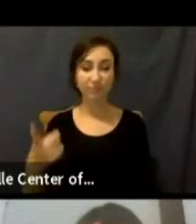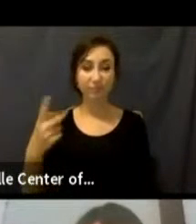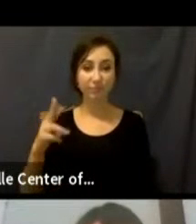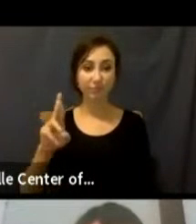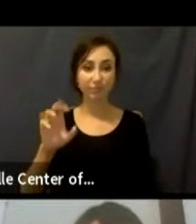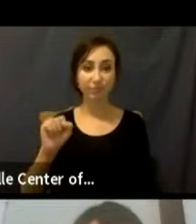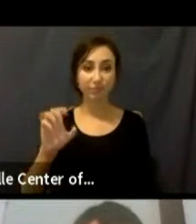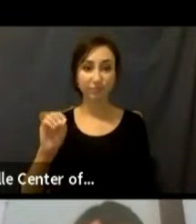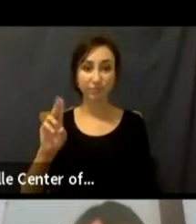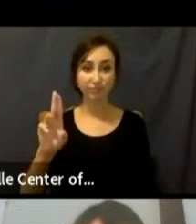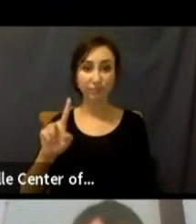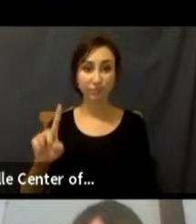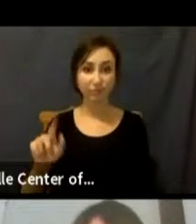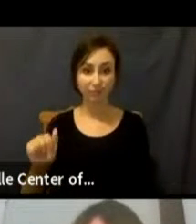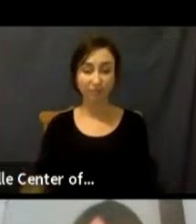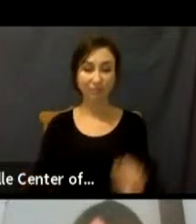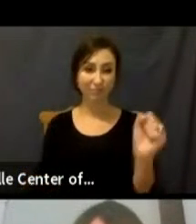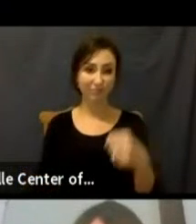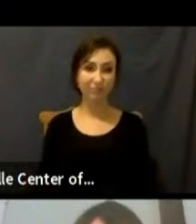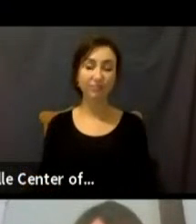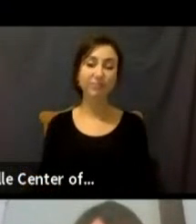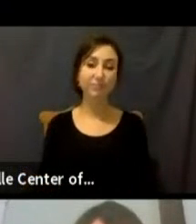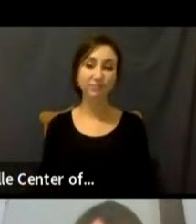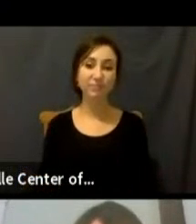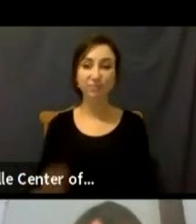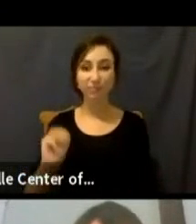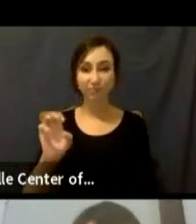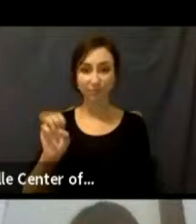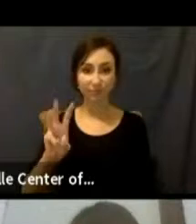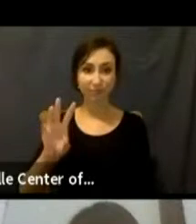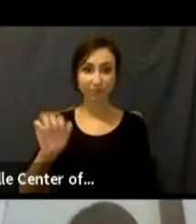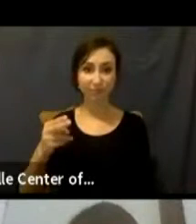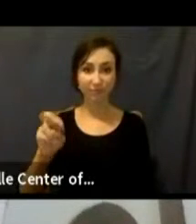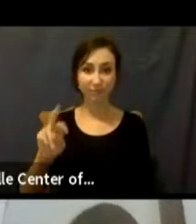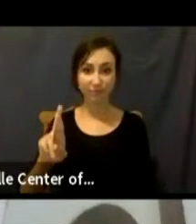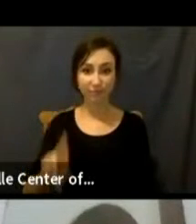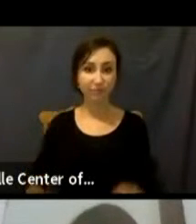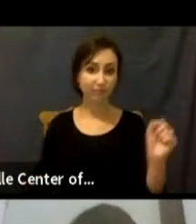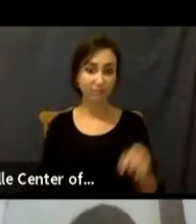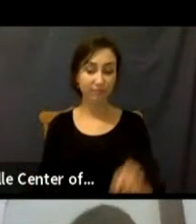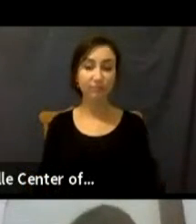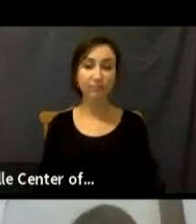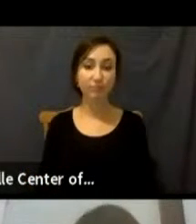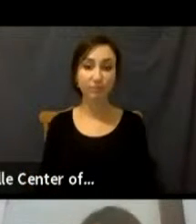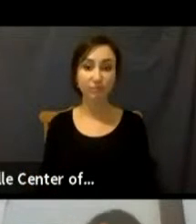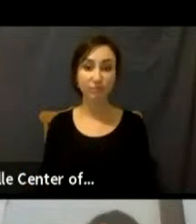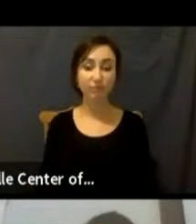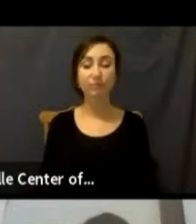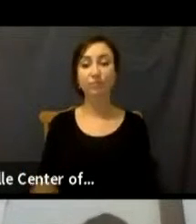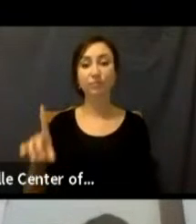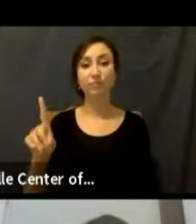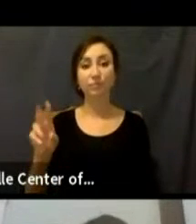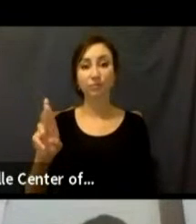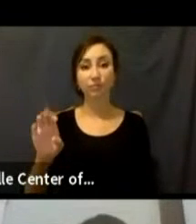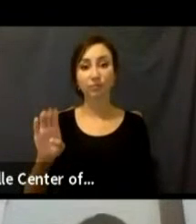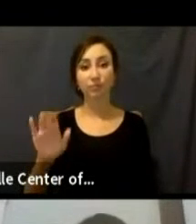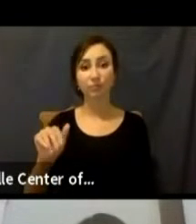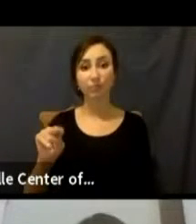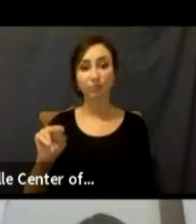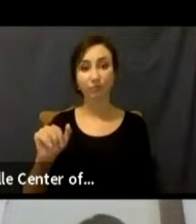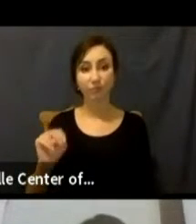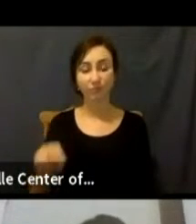Souza? Yes. Ms. Wagner? Yes. Dr. Buchanan?